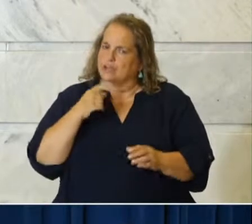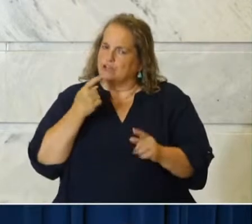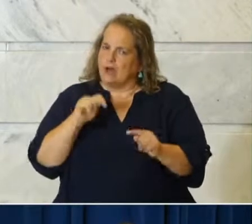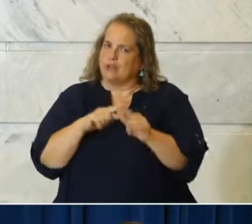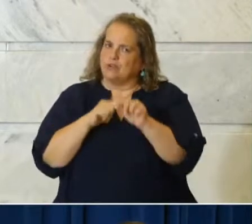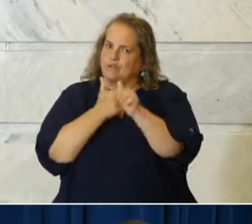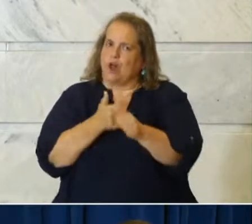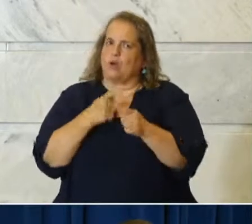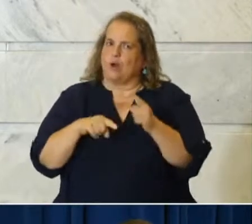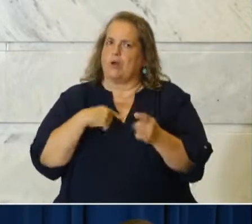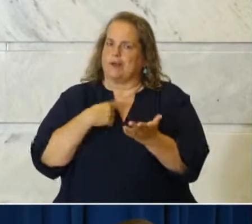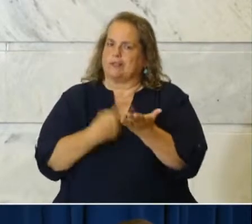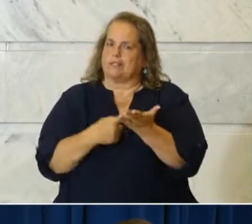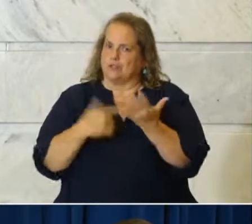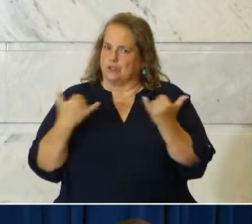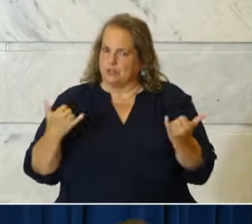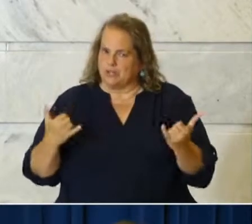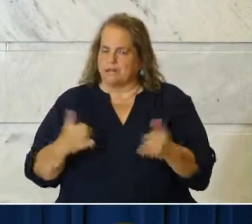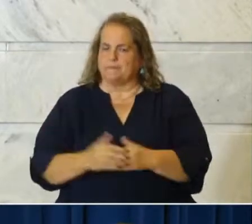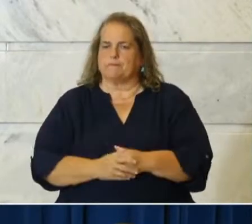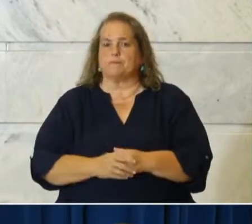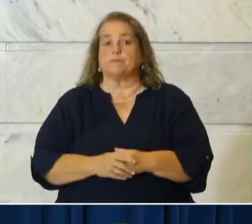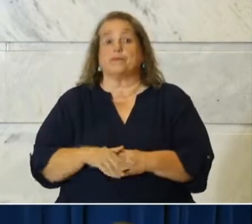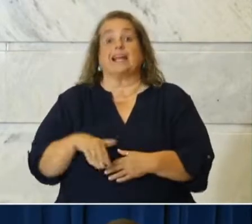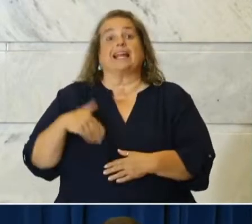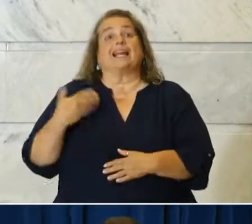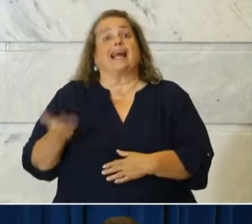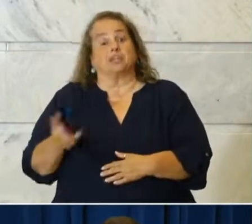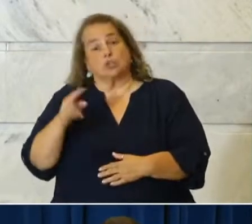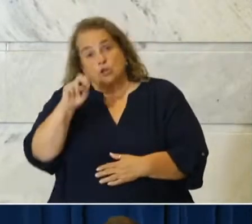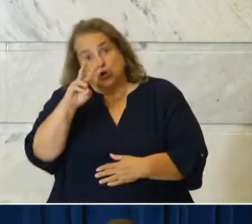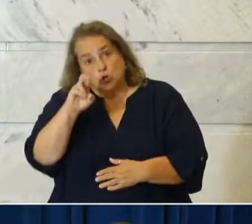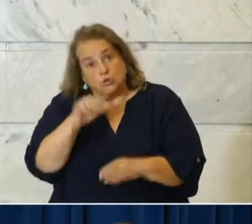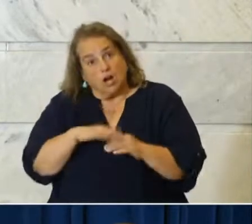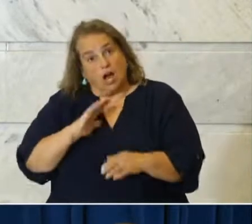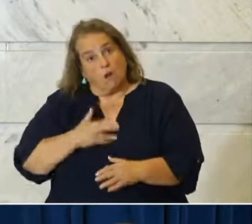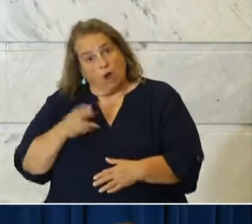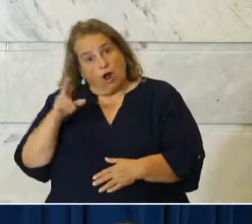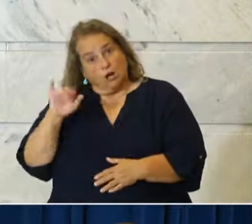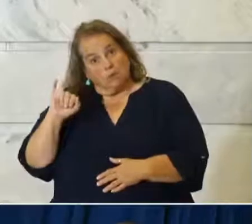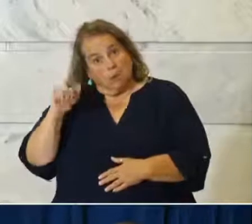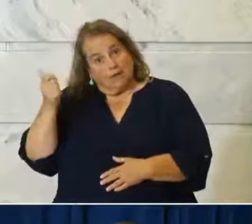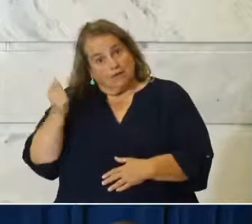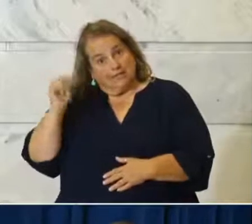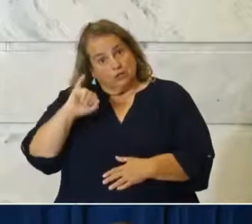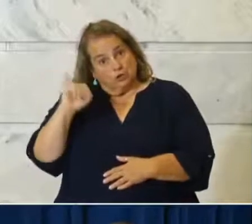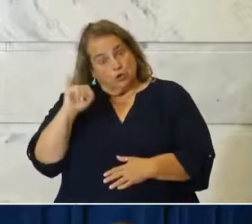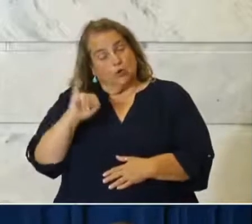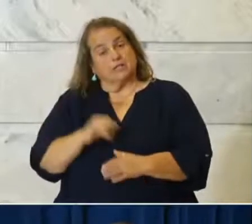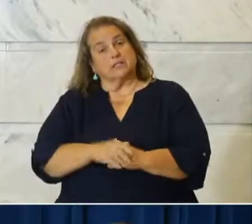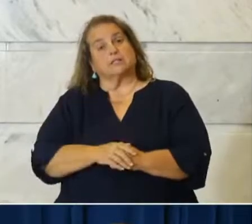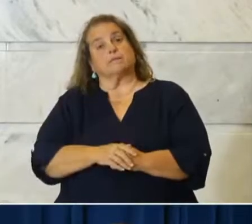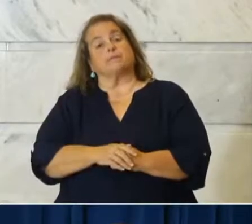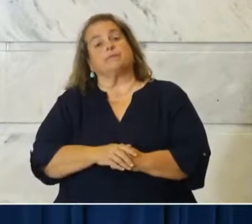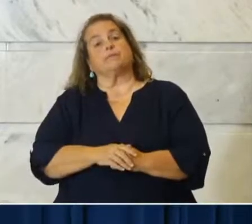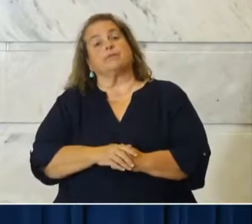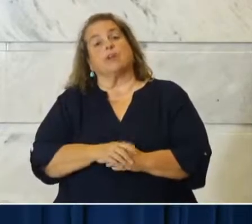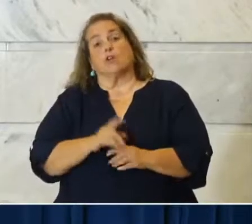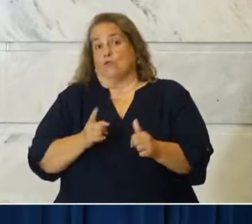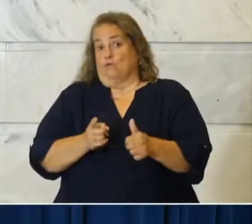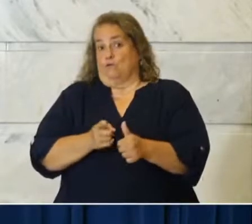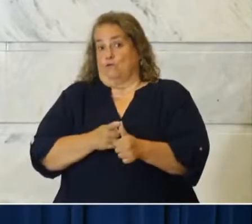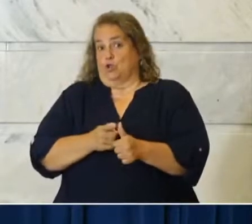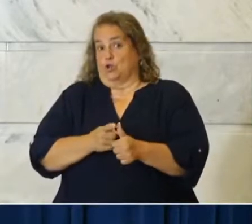of news is on our unemployment insurance and services that are being provided. The